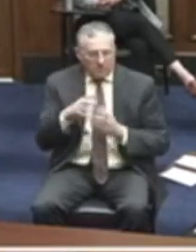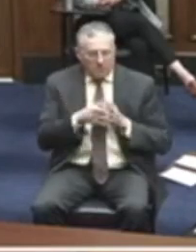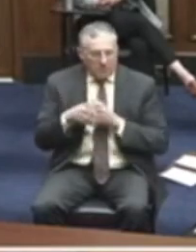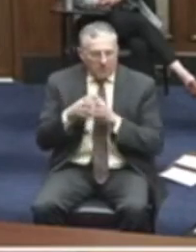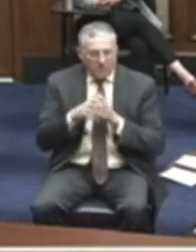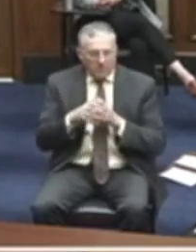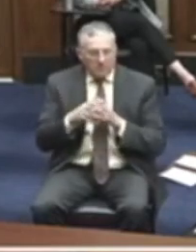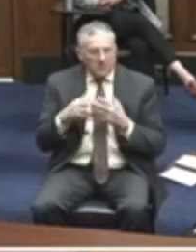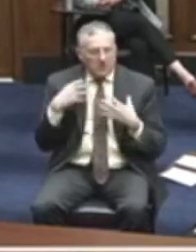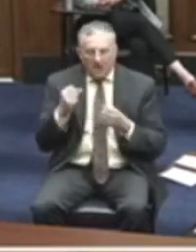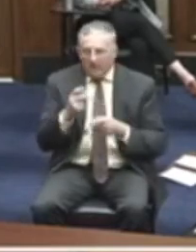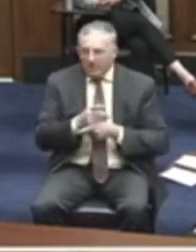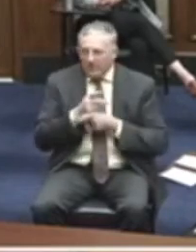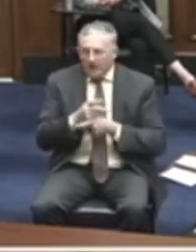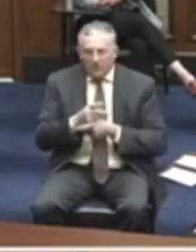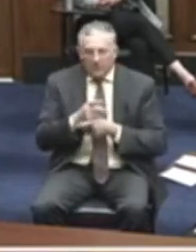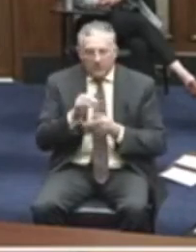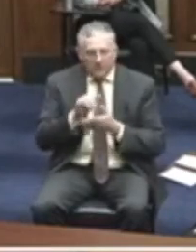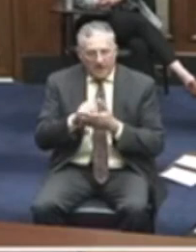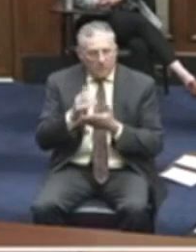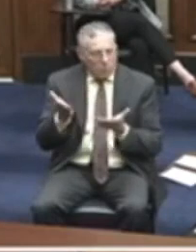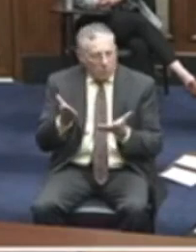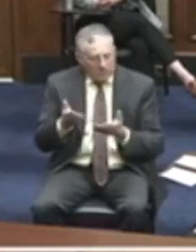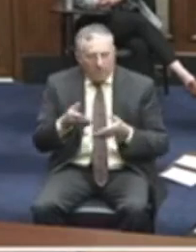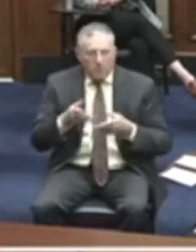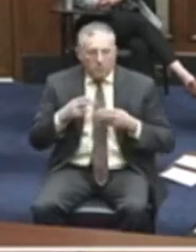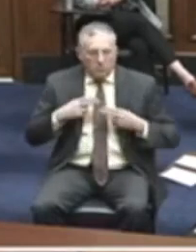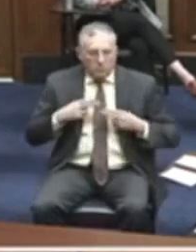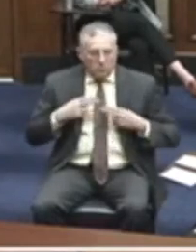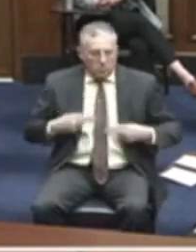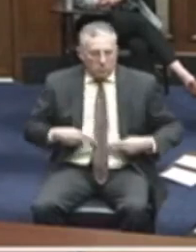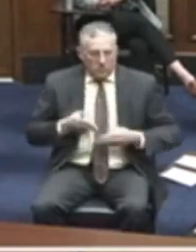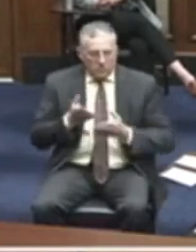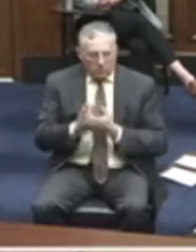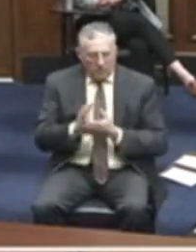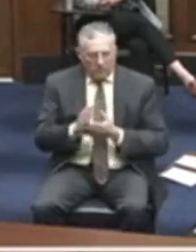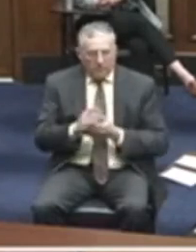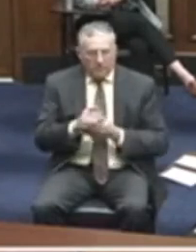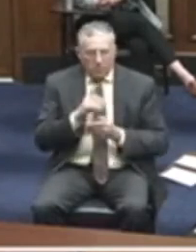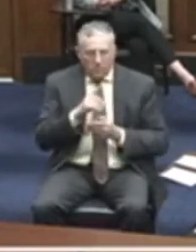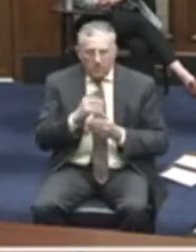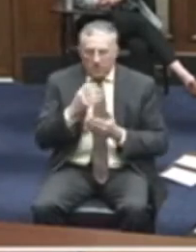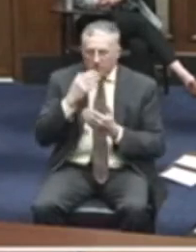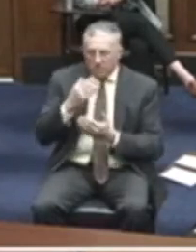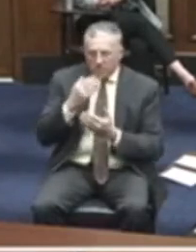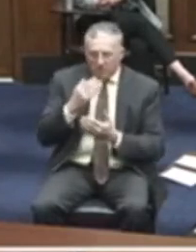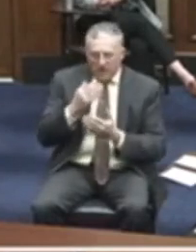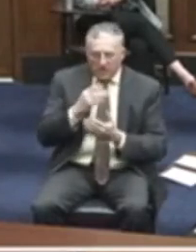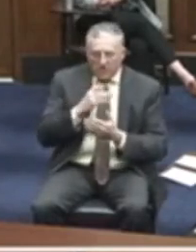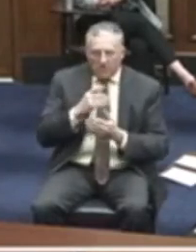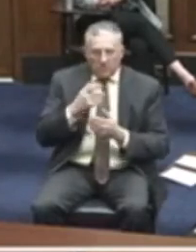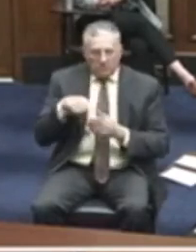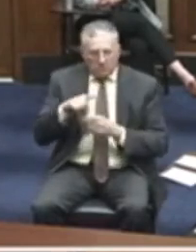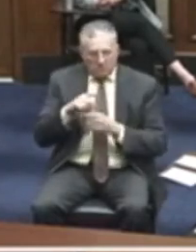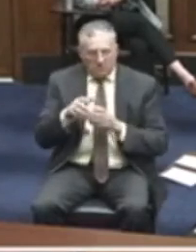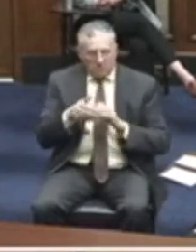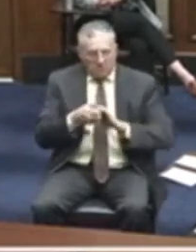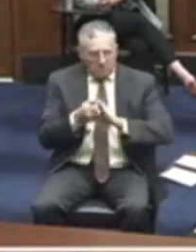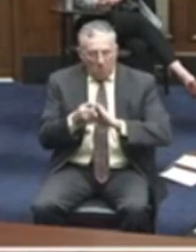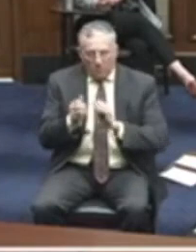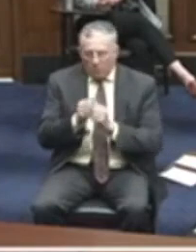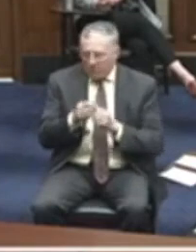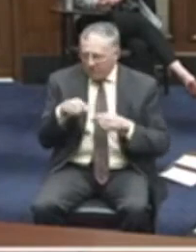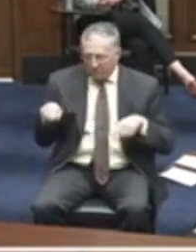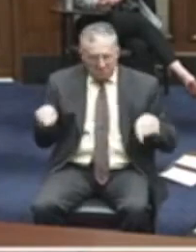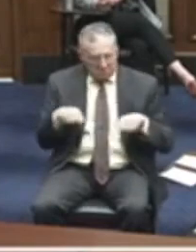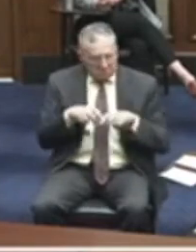health care is a human right, and I am grateful to partner with them. Before I recognize